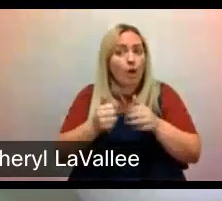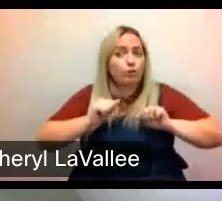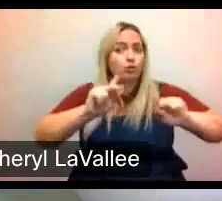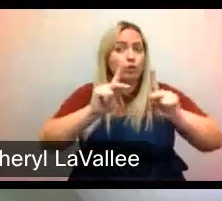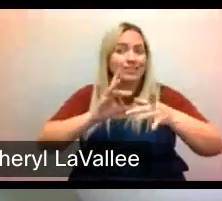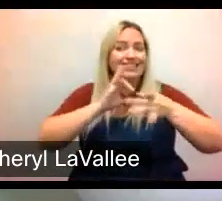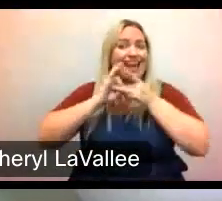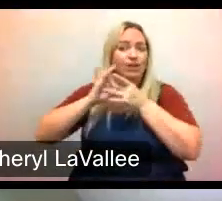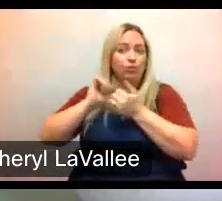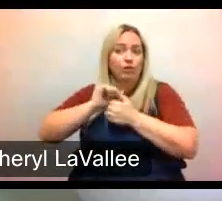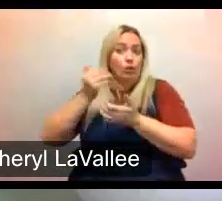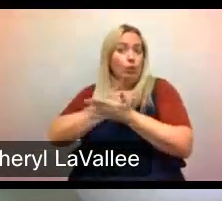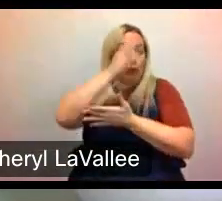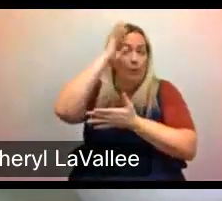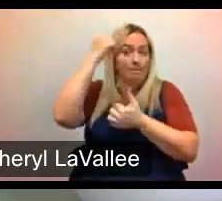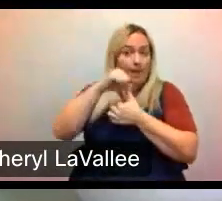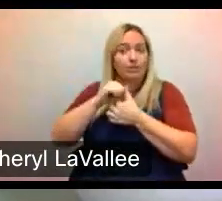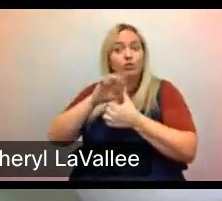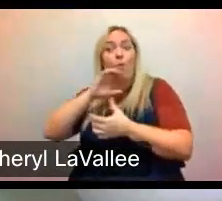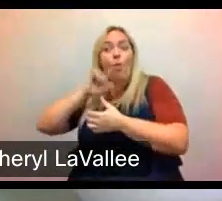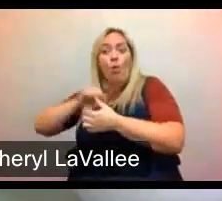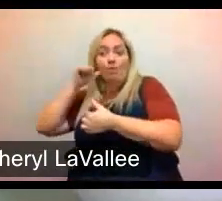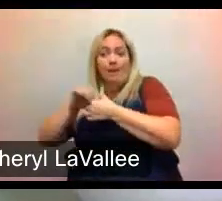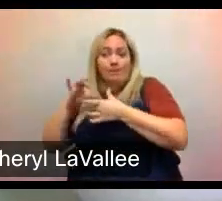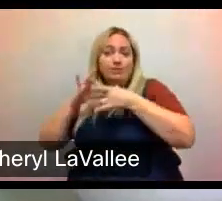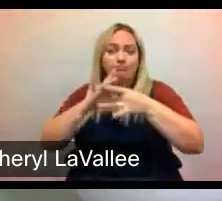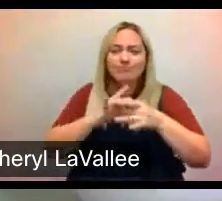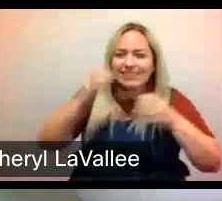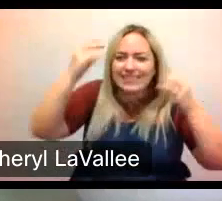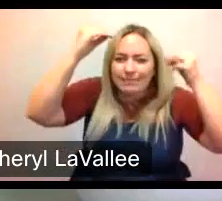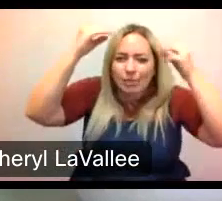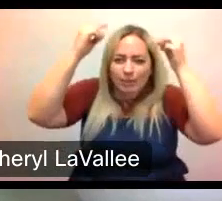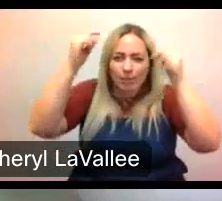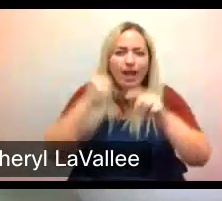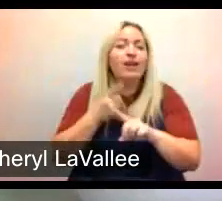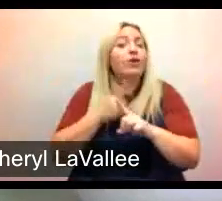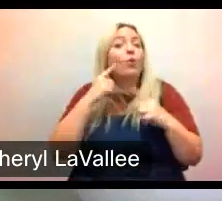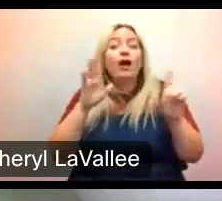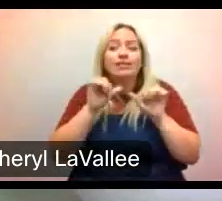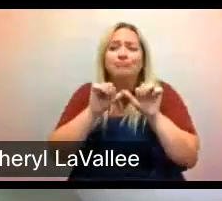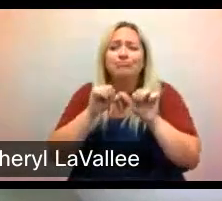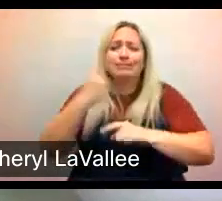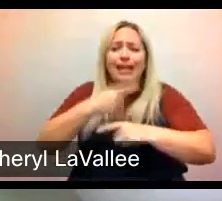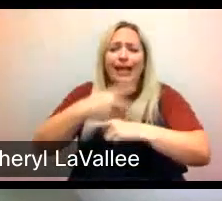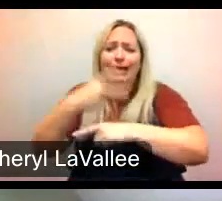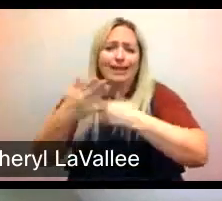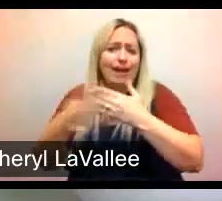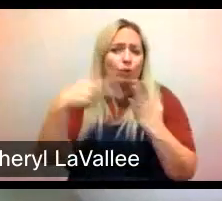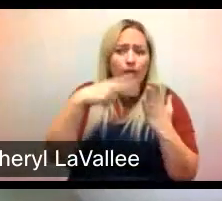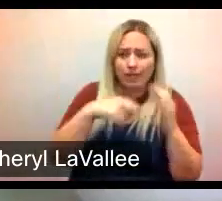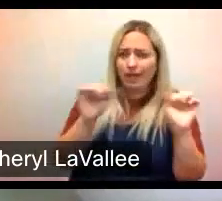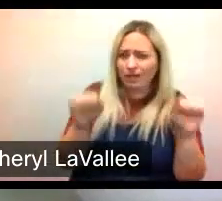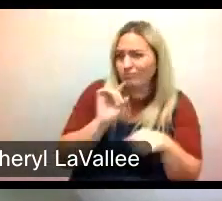older ones. It also stimulates different parts of our brain and creates stronger connections, the effect of which can last for days after reading. Sure.